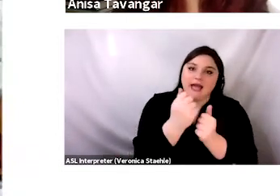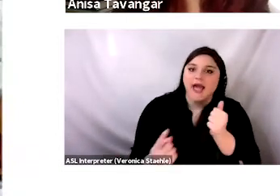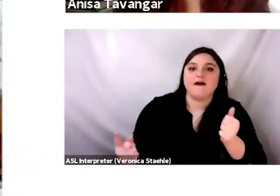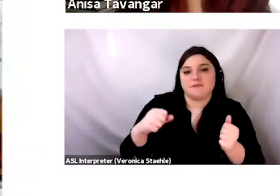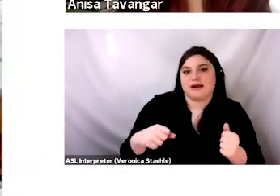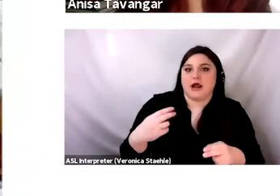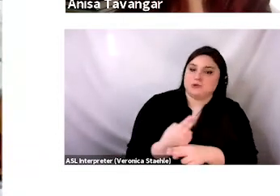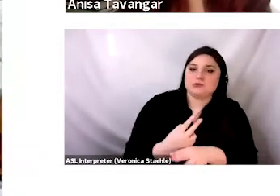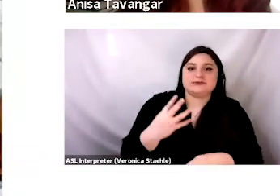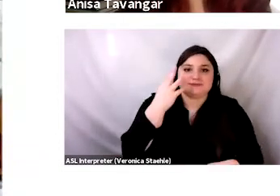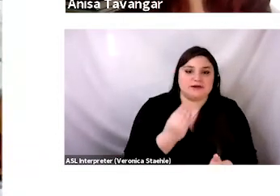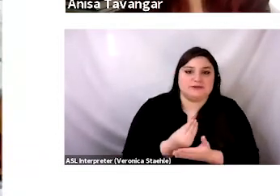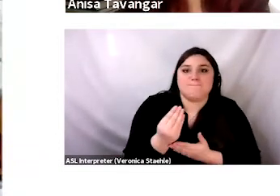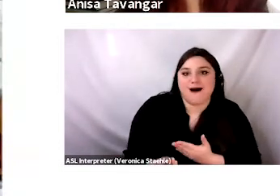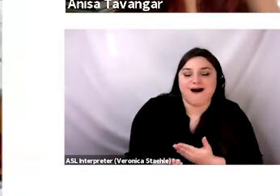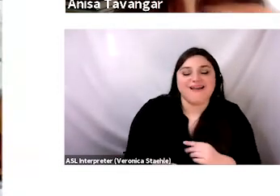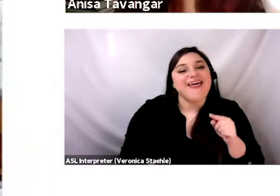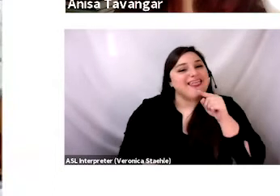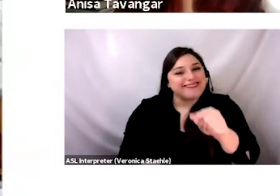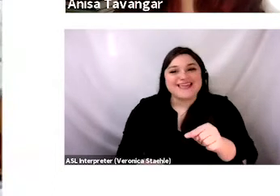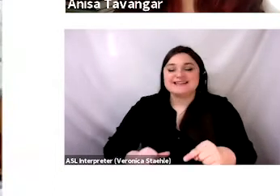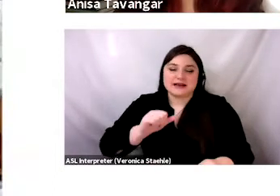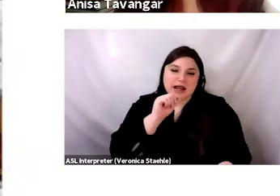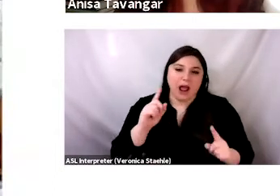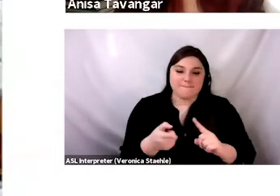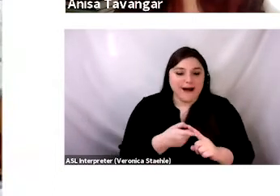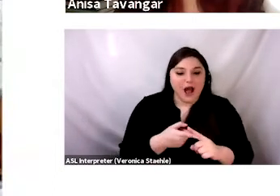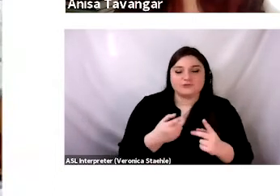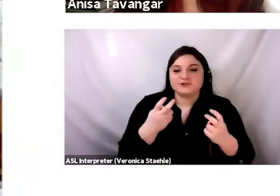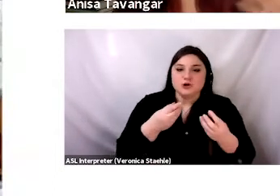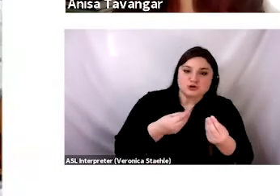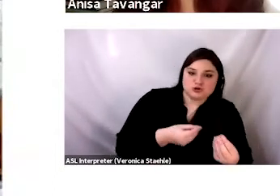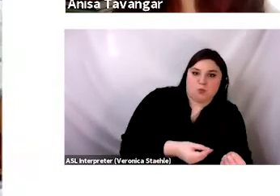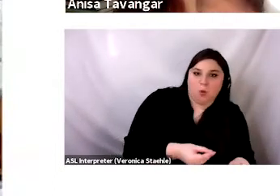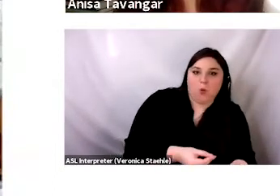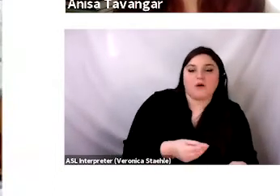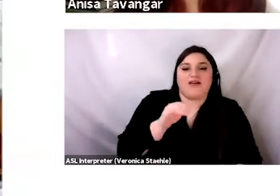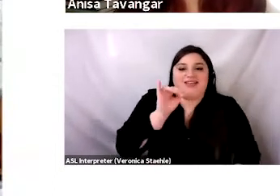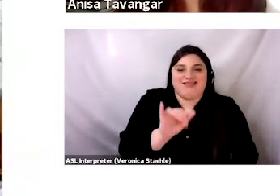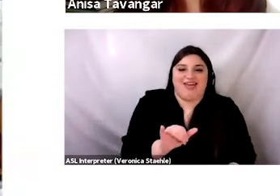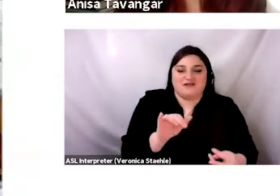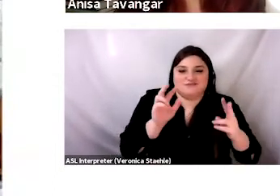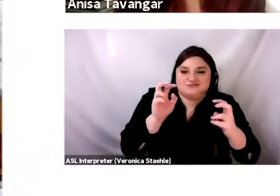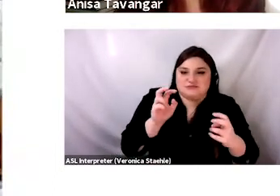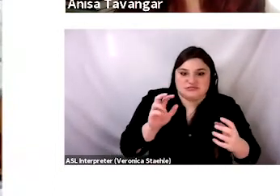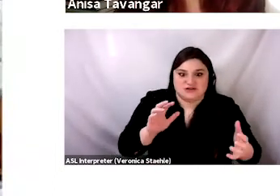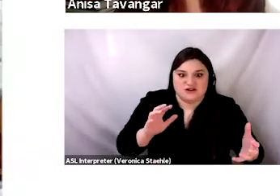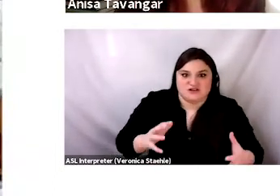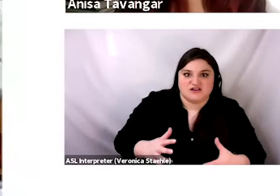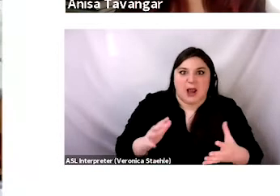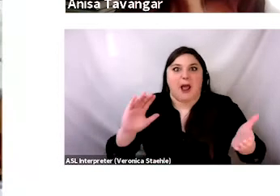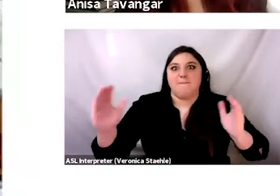ideals, in not, again, sort of feeding this dragon of comparison